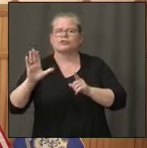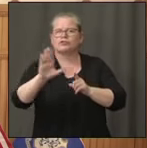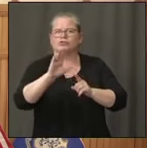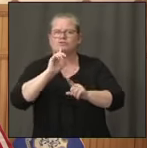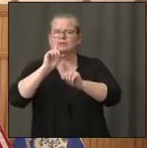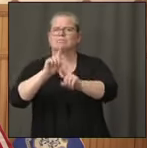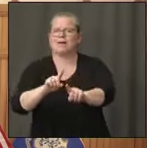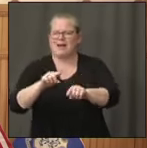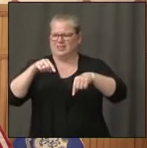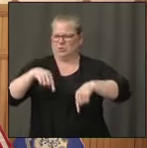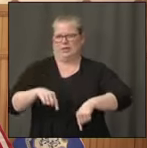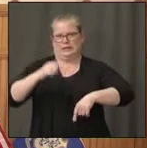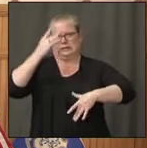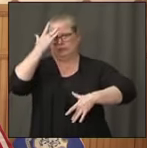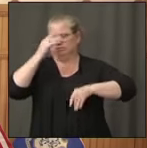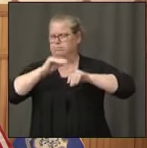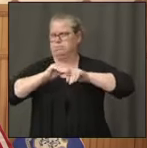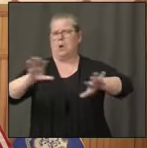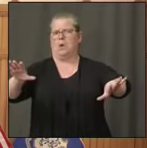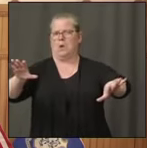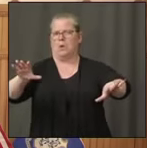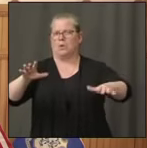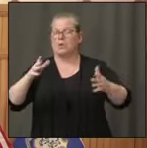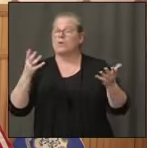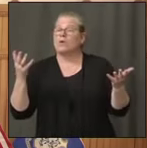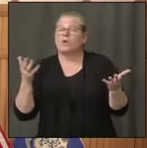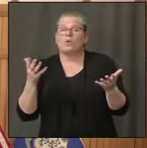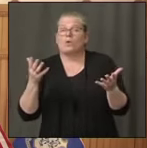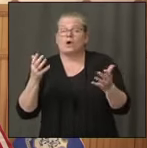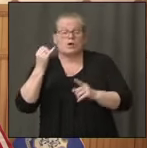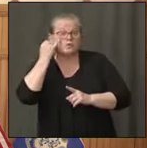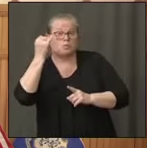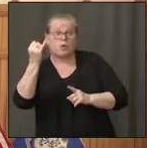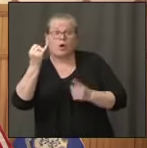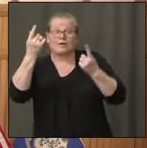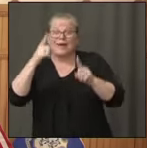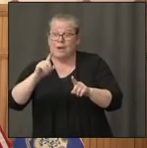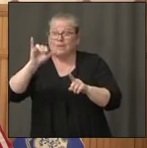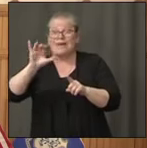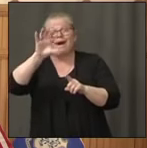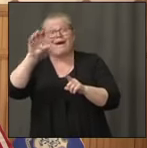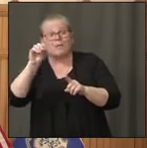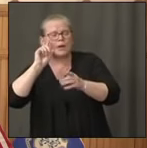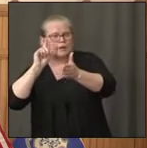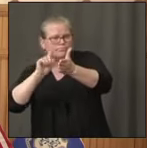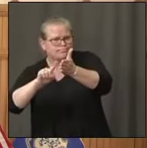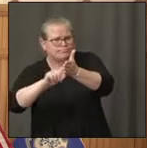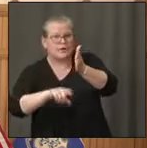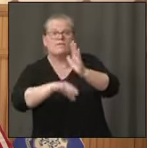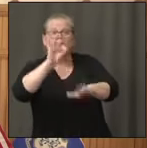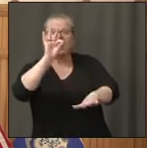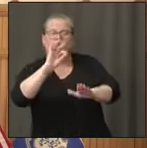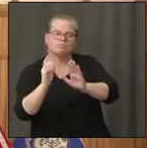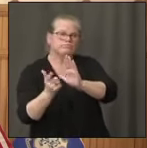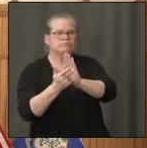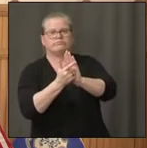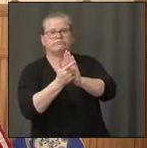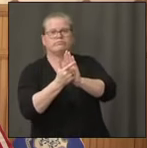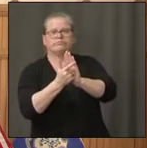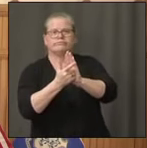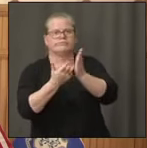facilities see if they are in violation? Could staff be punished if they didn't follow